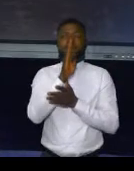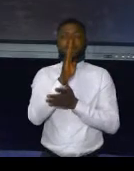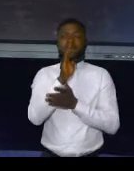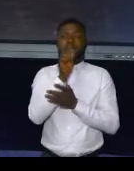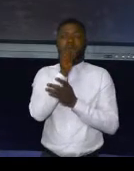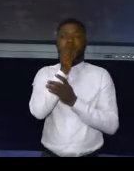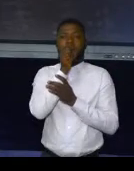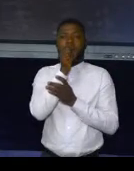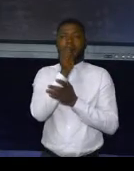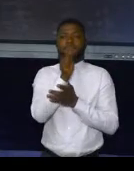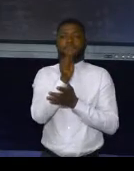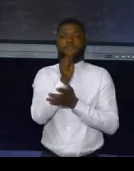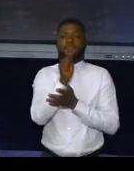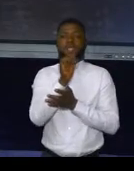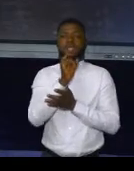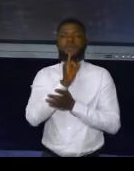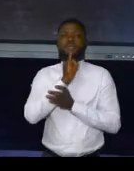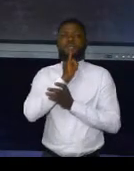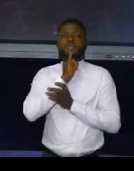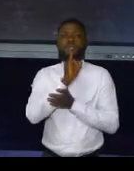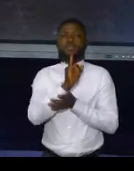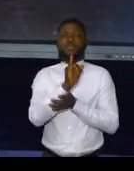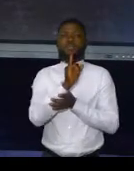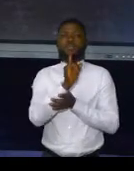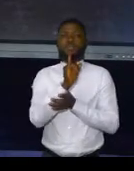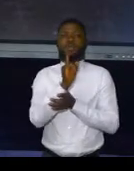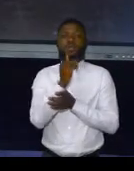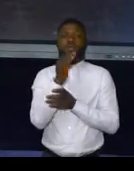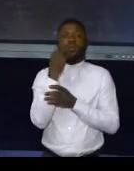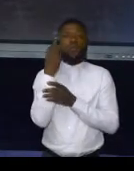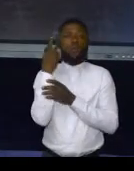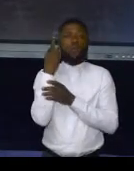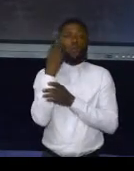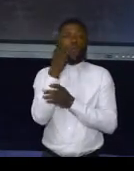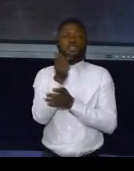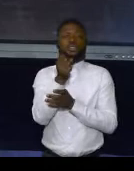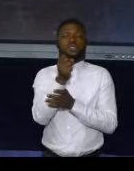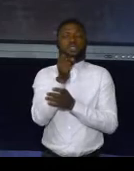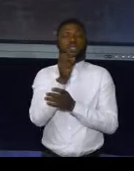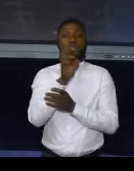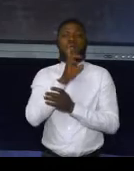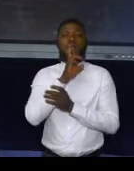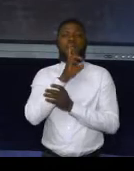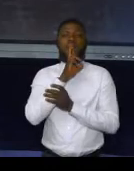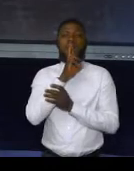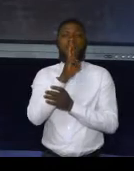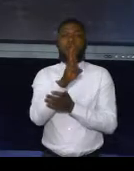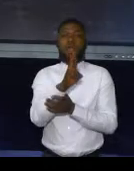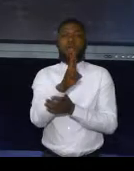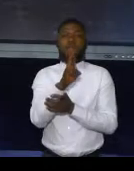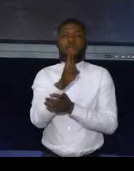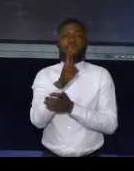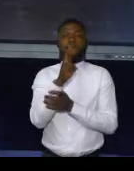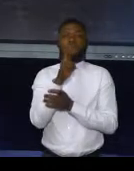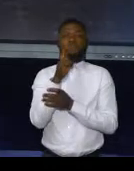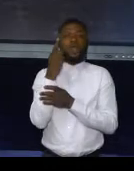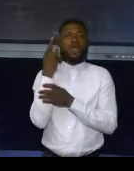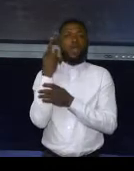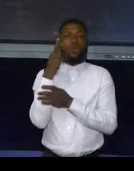Be, am, is, was,